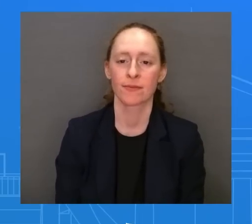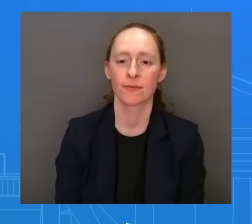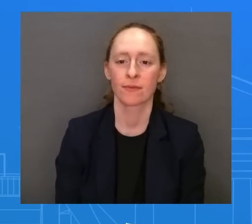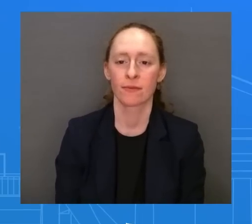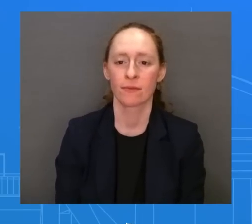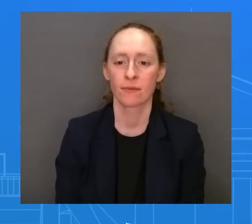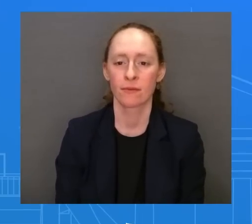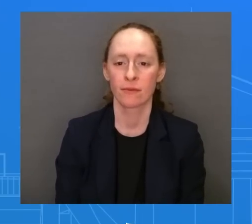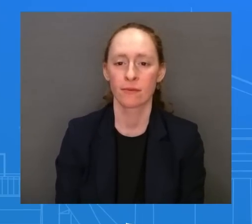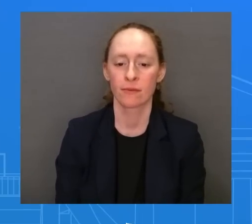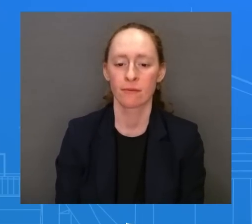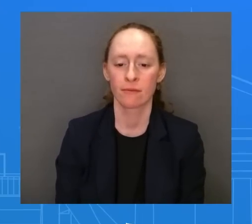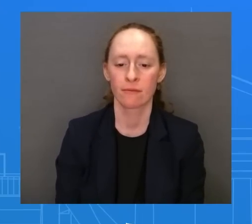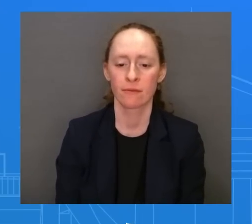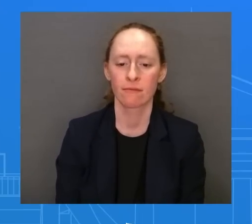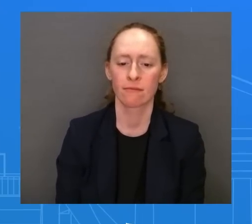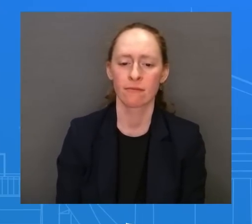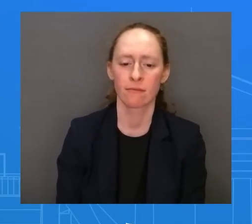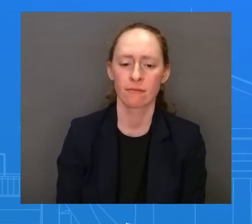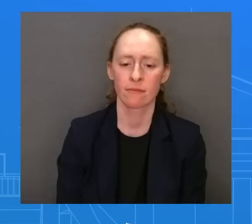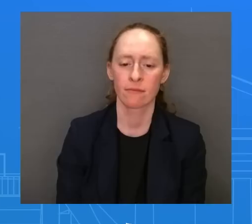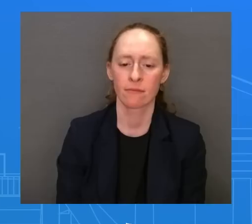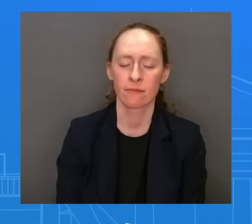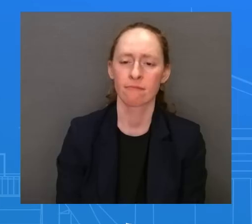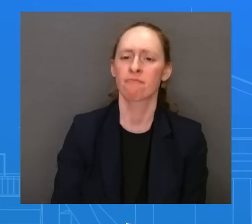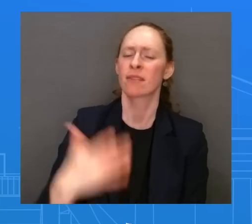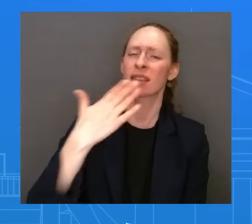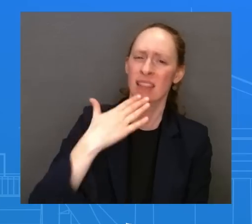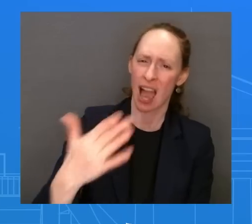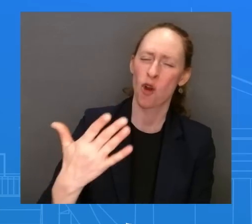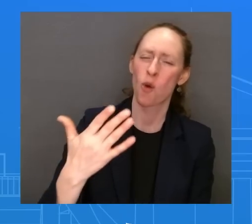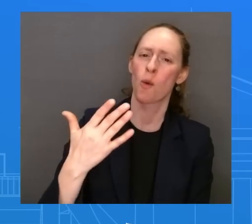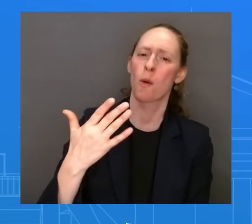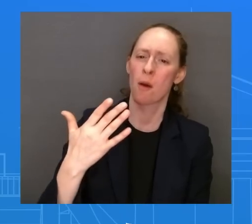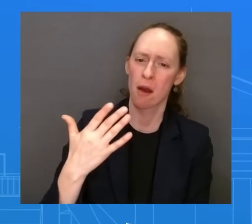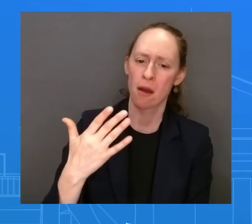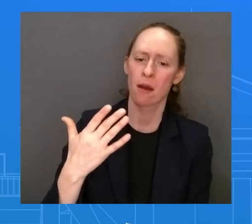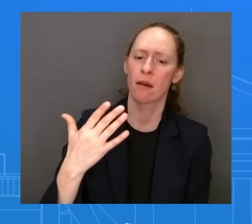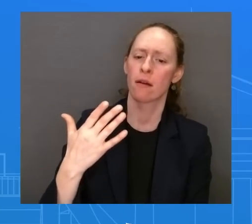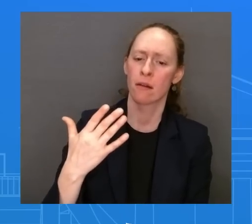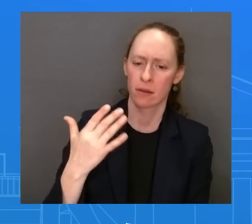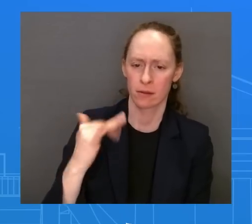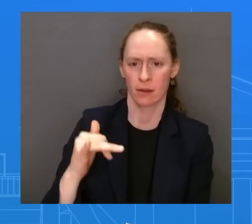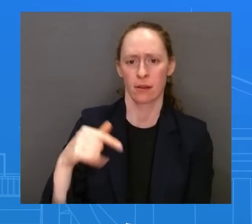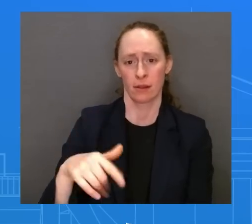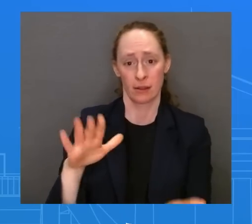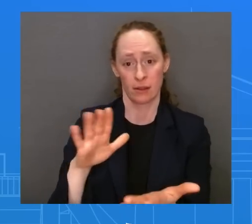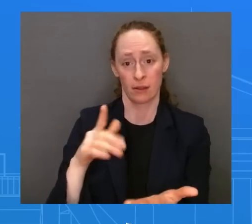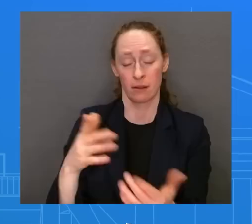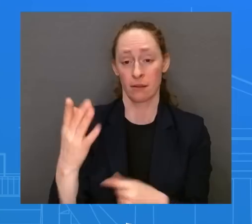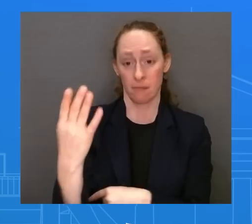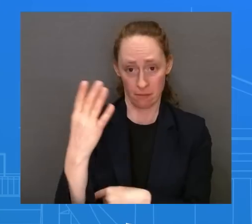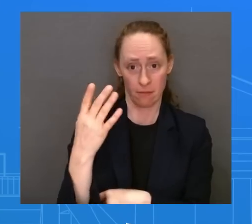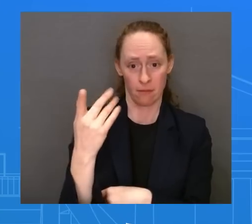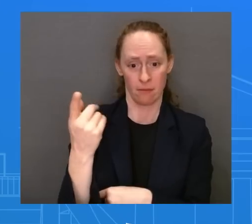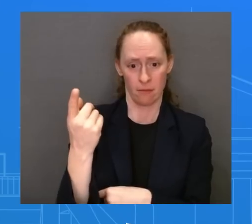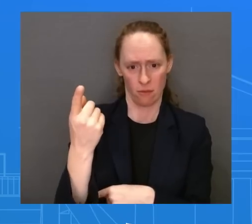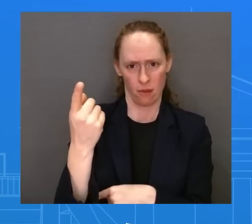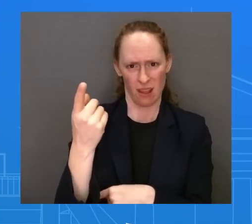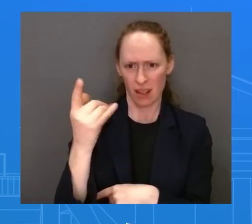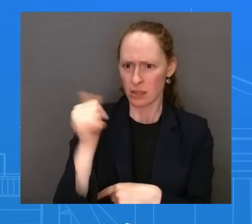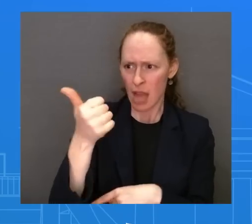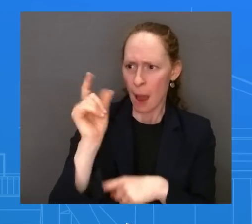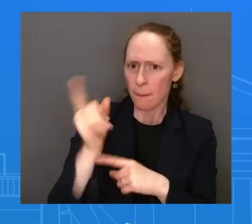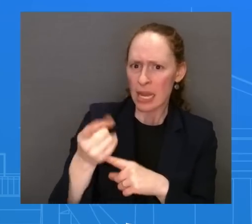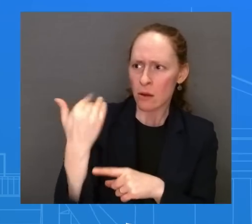we want the record to reflect this was sent to us about 10 minutes before the briefing began with little notice and it's the very definition of